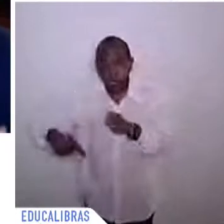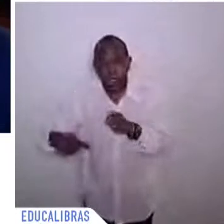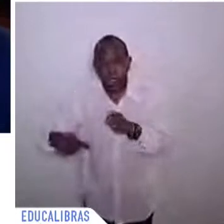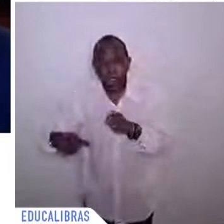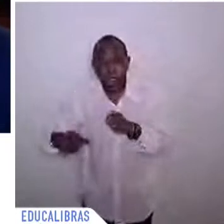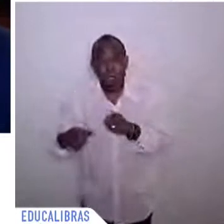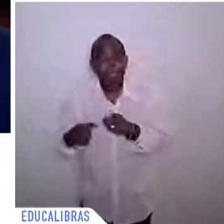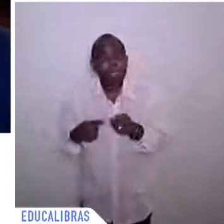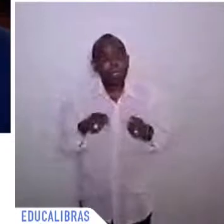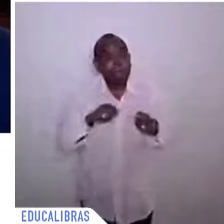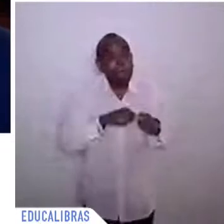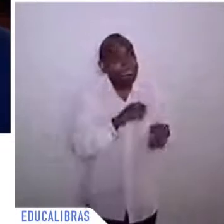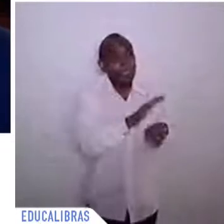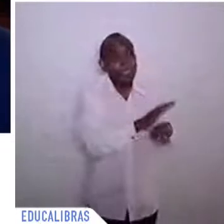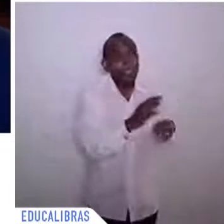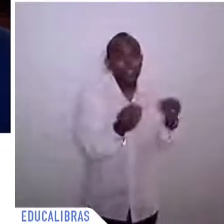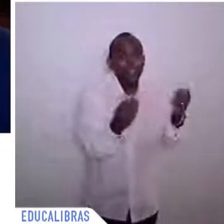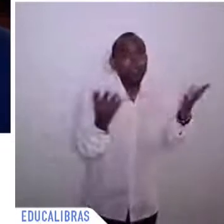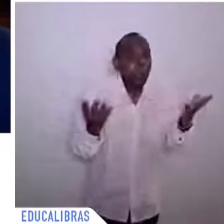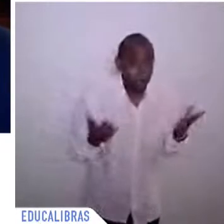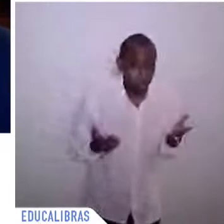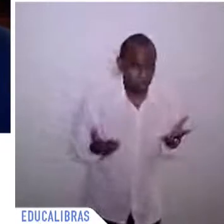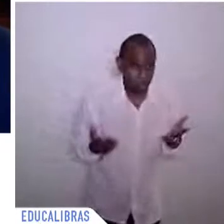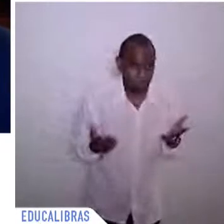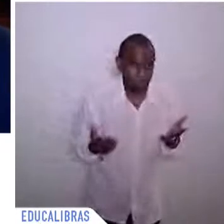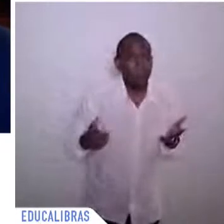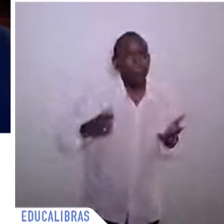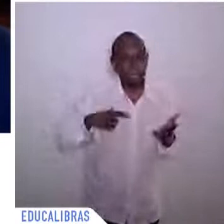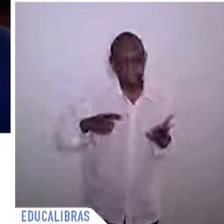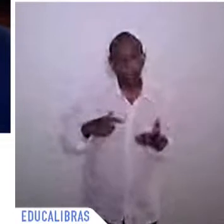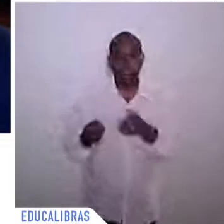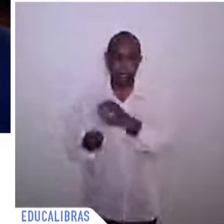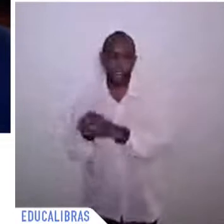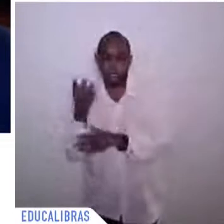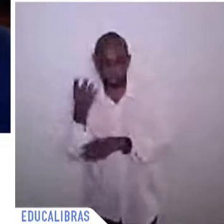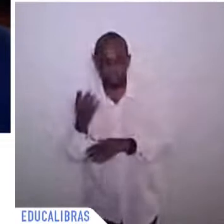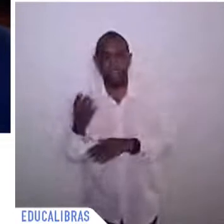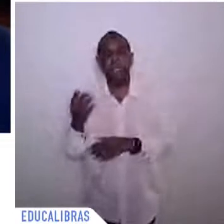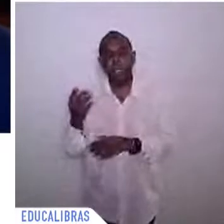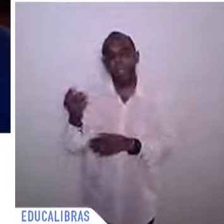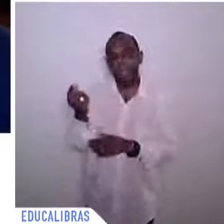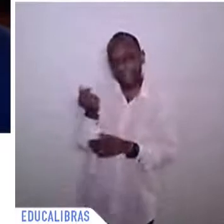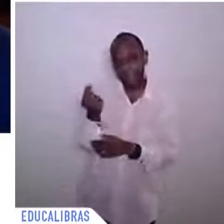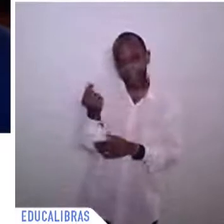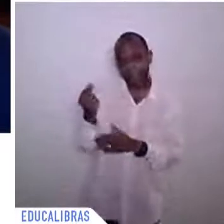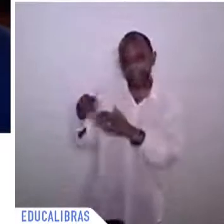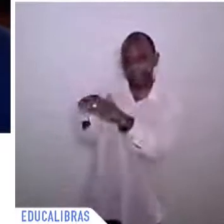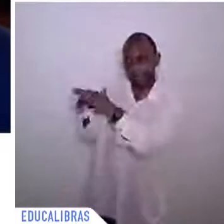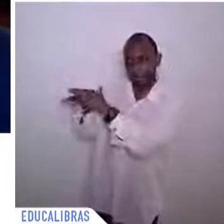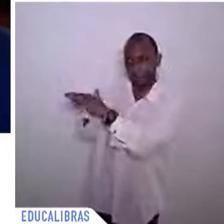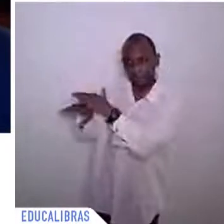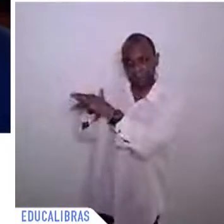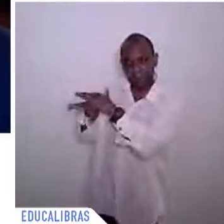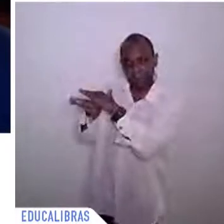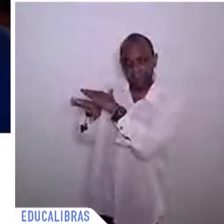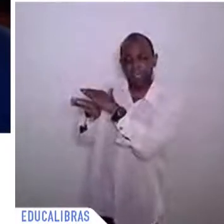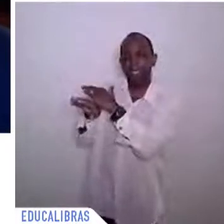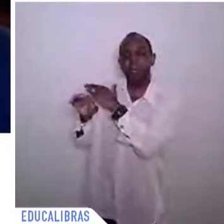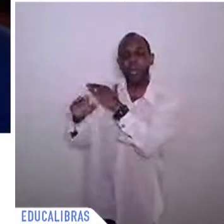the use of company money, but on the other side you don't stop people from entering election. This